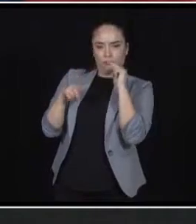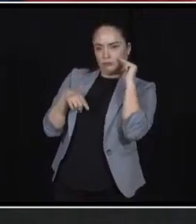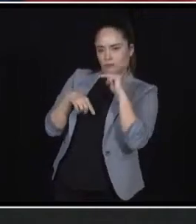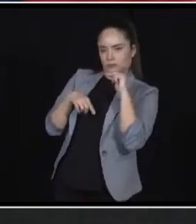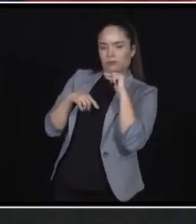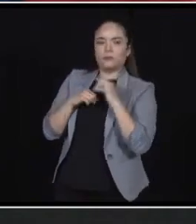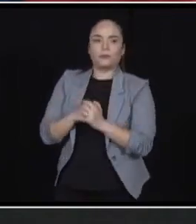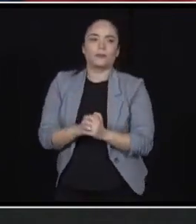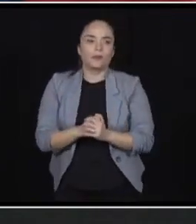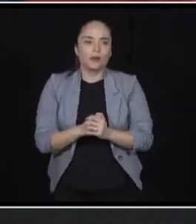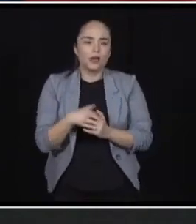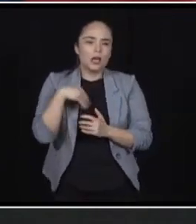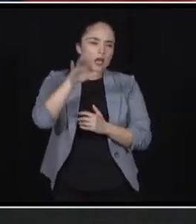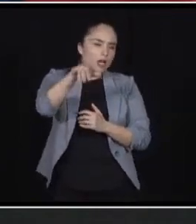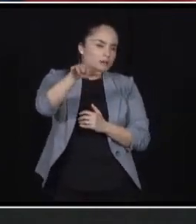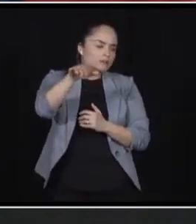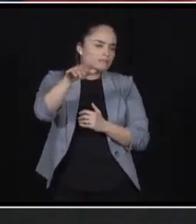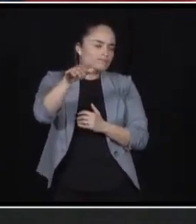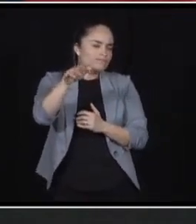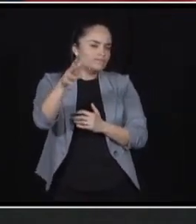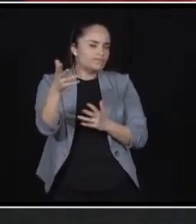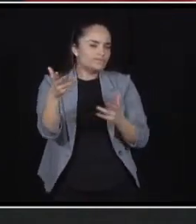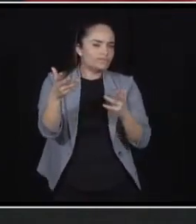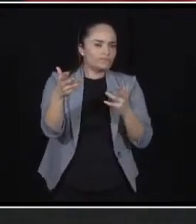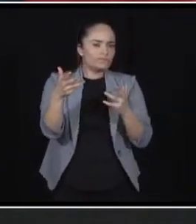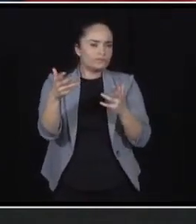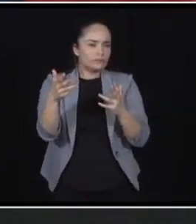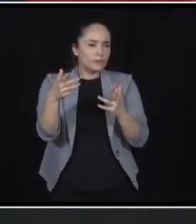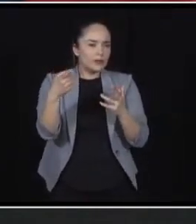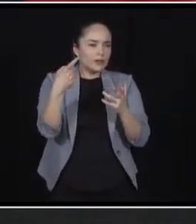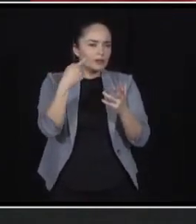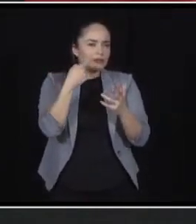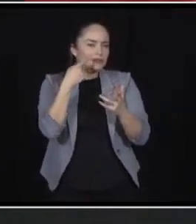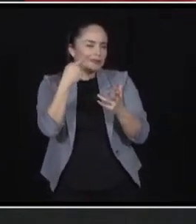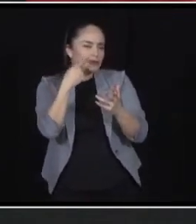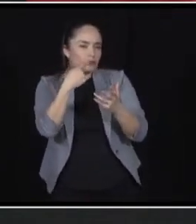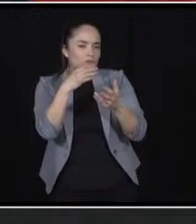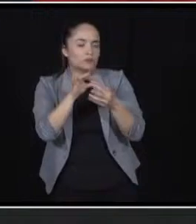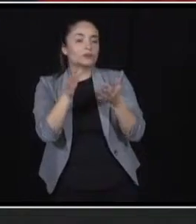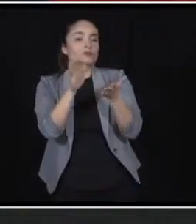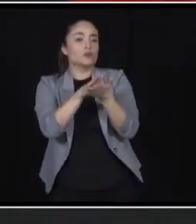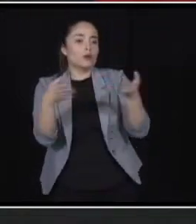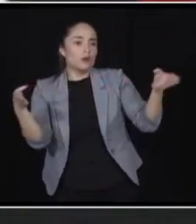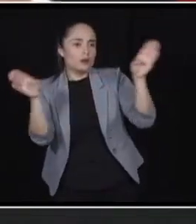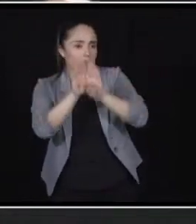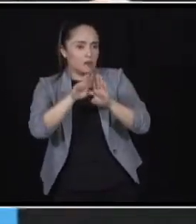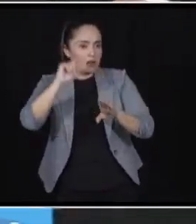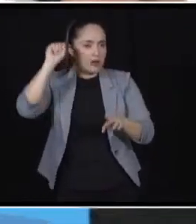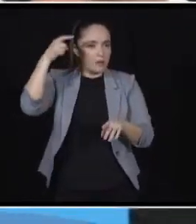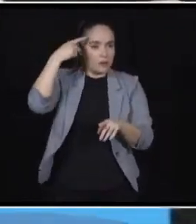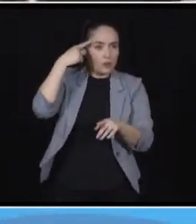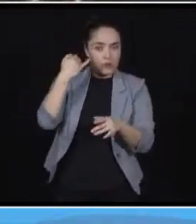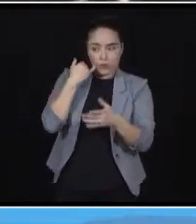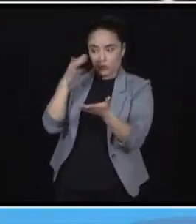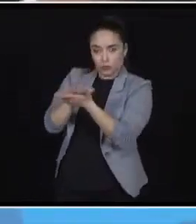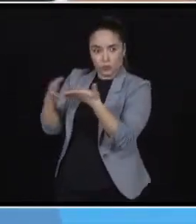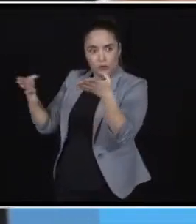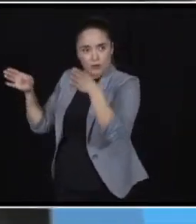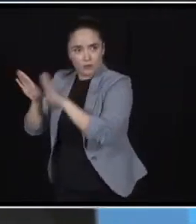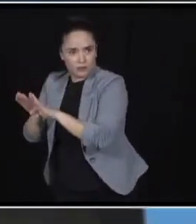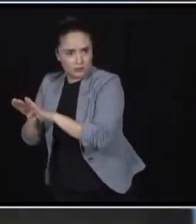with regards to the shutting down of schools, and you did mention, Premier, that there might be more time for further vaccinations. I know